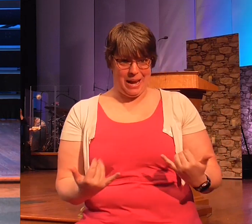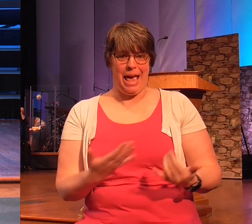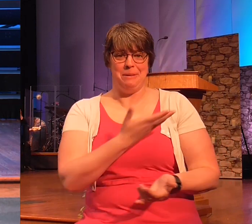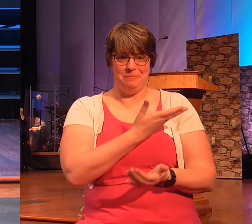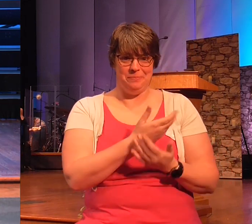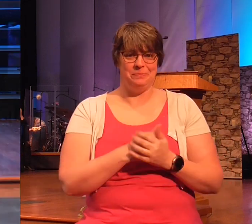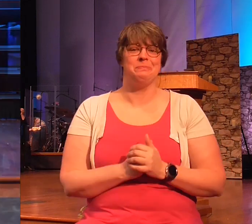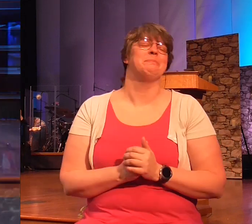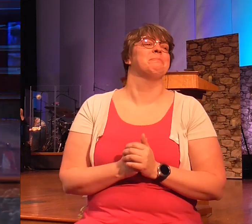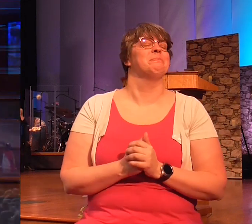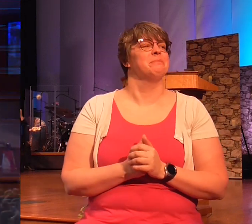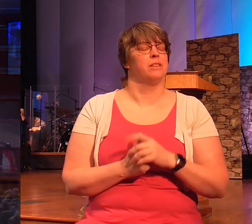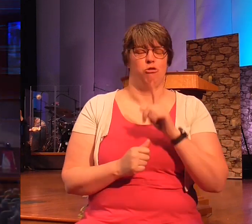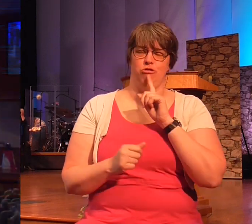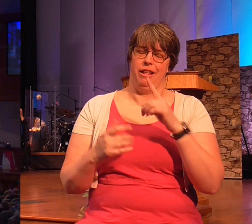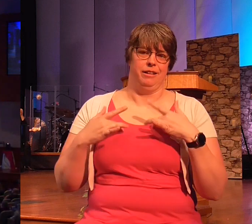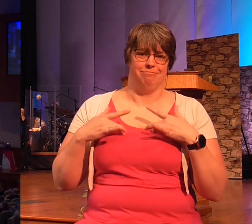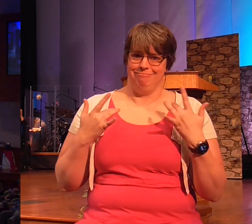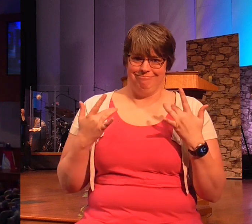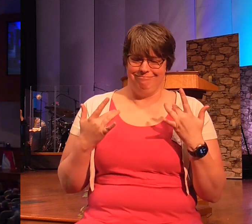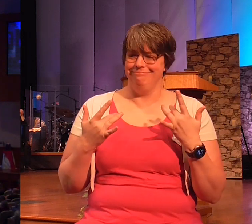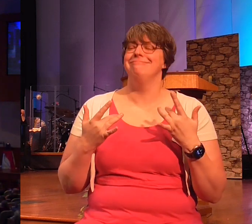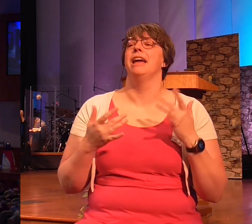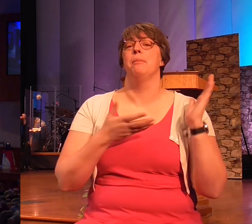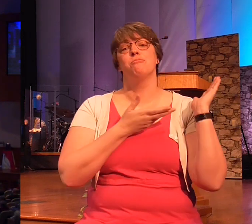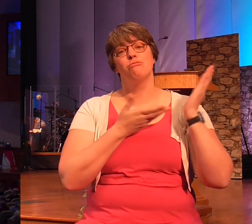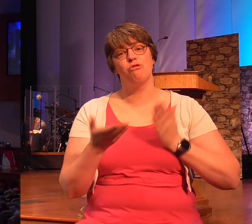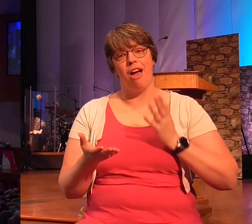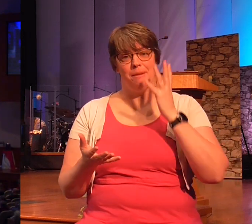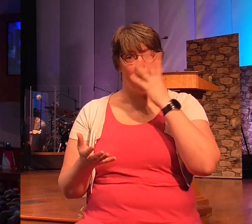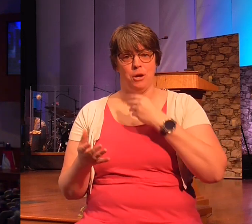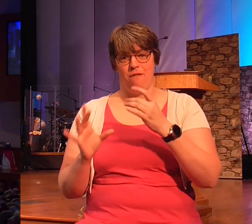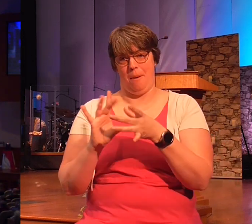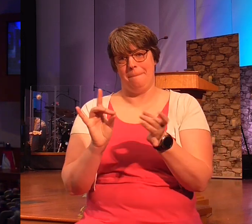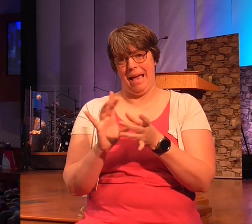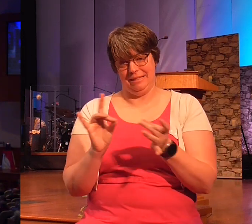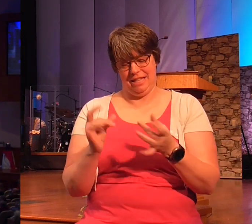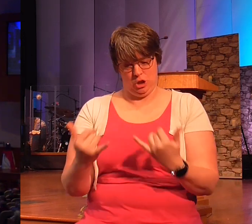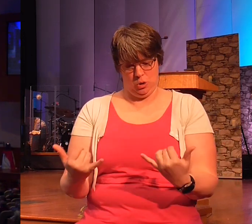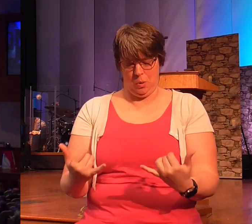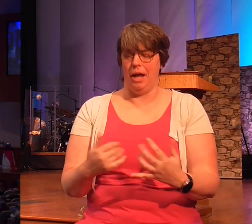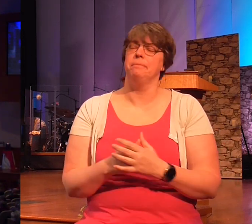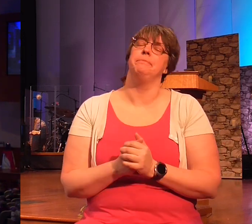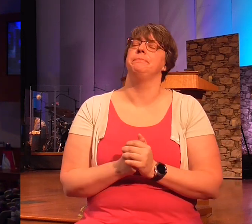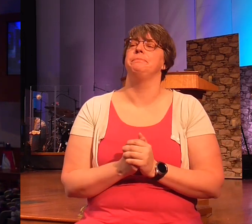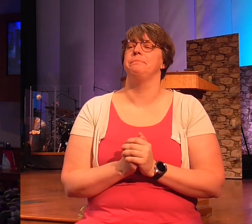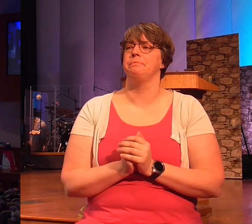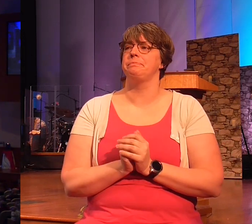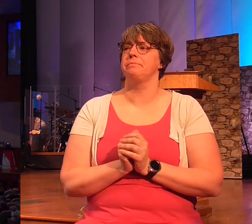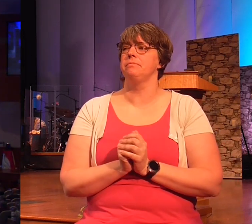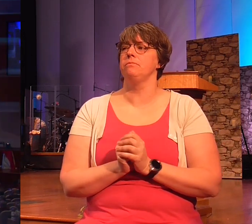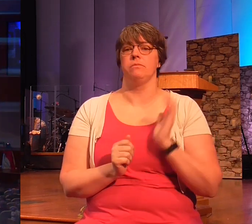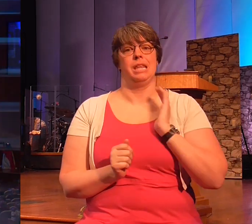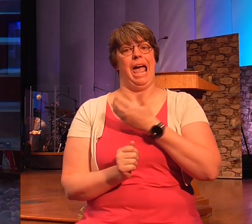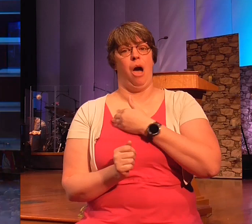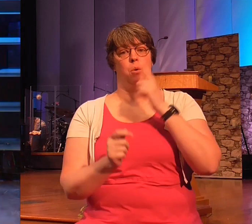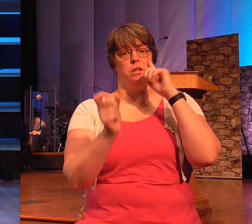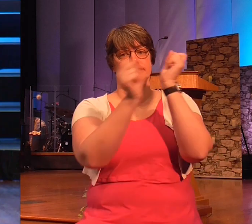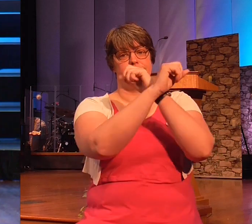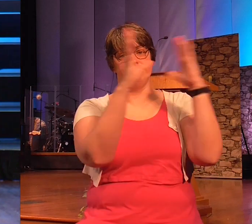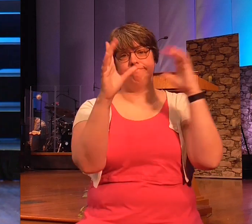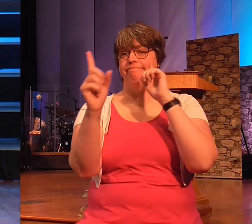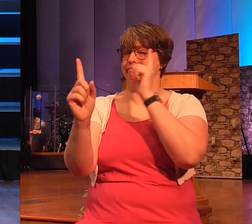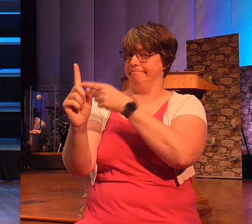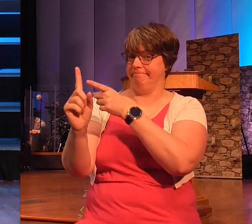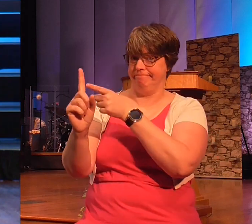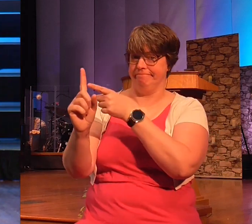today. What a joy it is. And he's brought a beautiful message today, as he always does. And our vision and mission unites